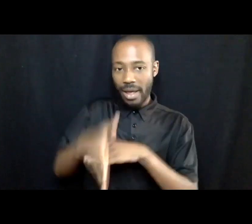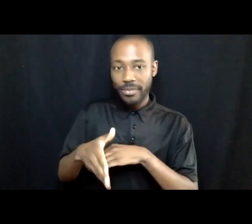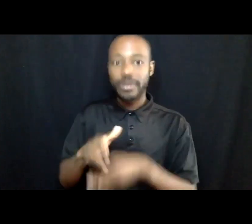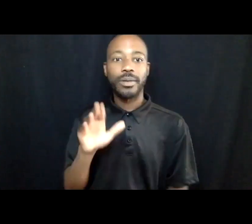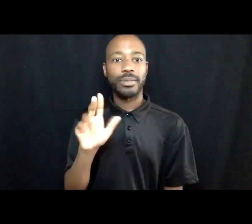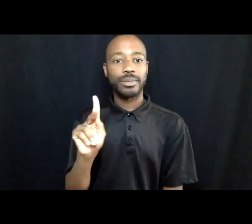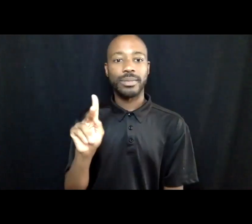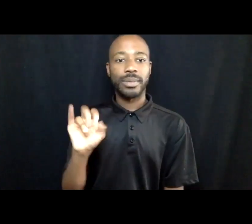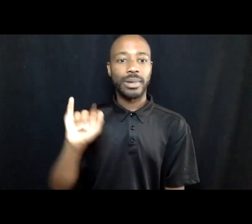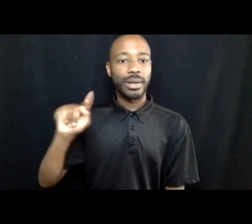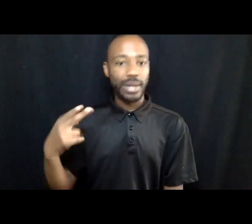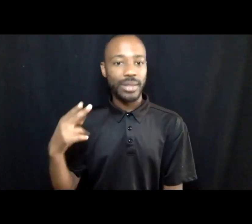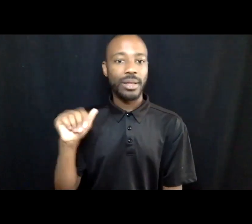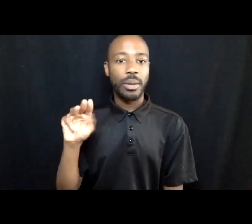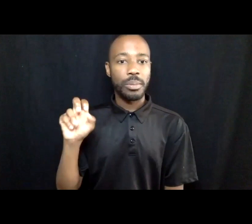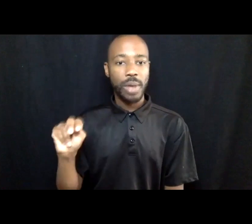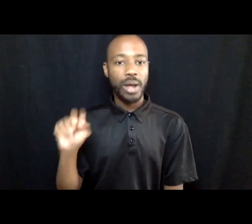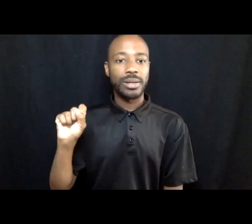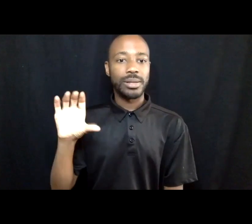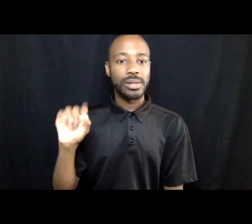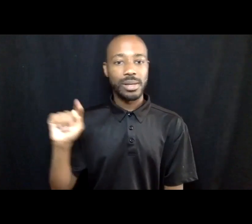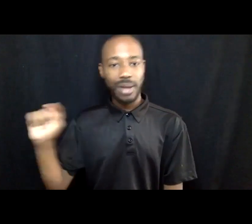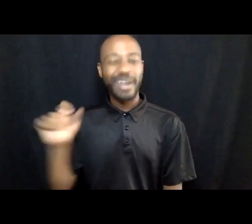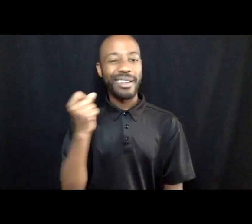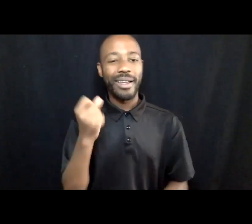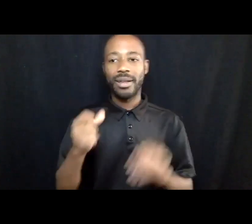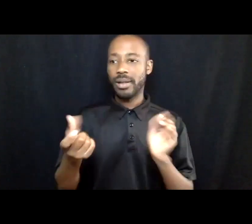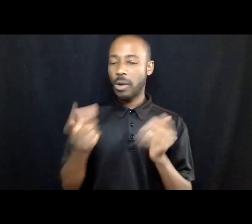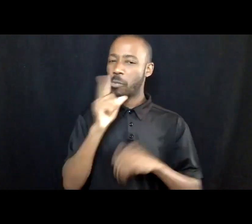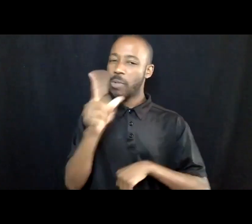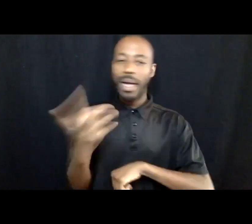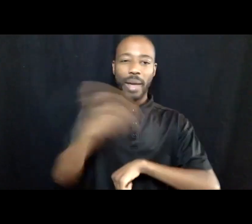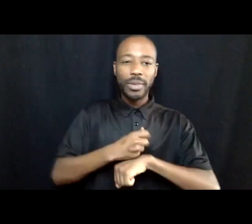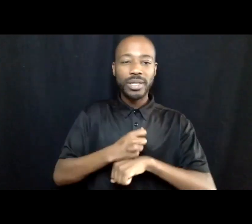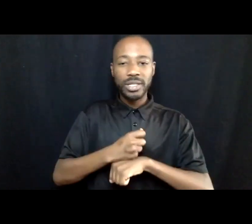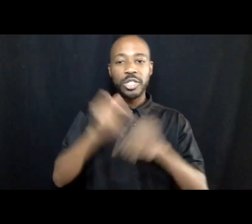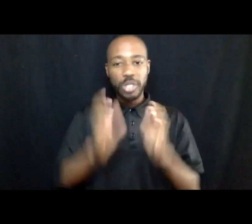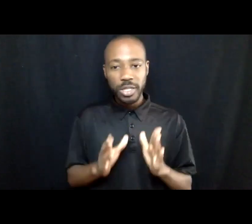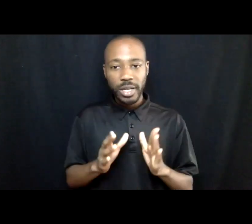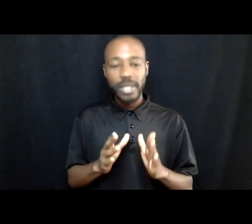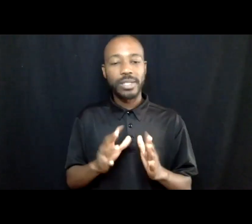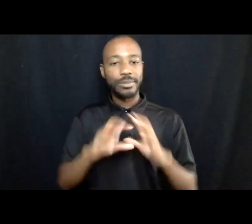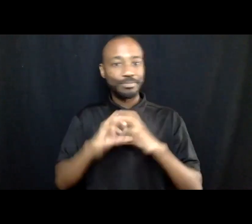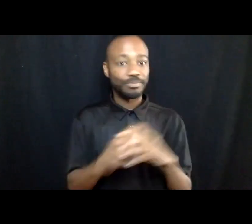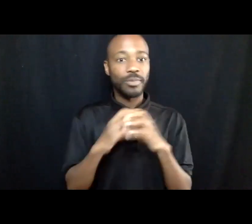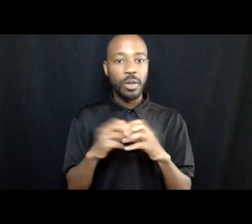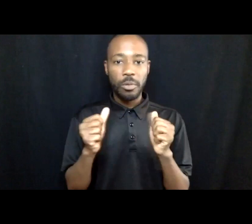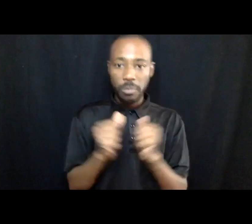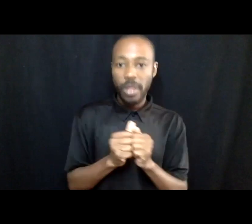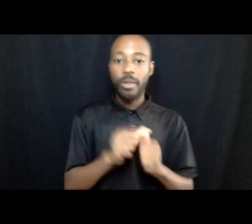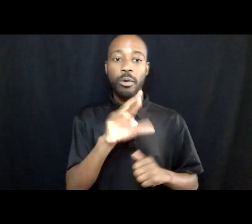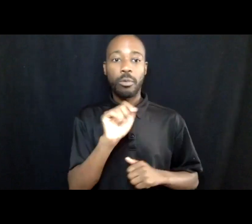Scott, and abolitionist organizing at the intersections of gender justice, racial justice, reproductive